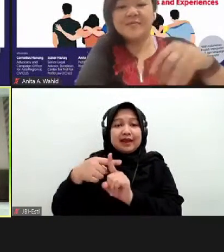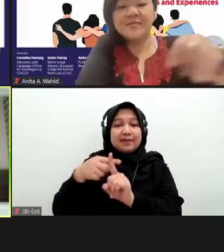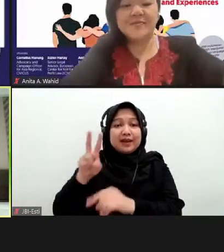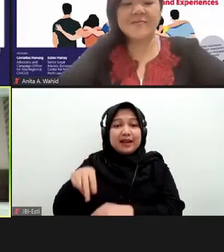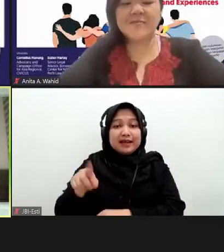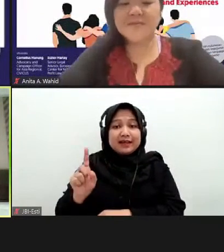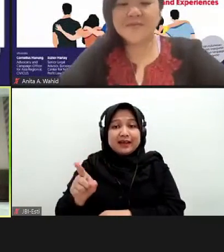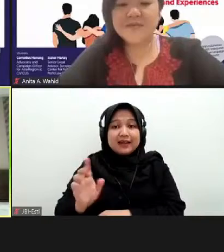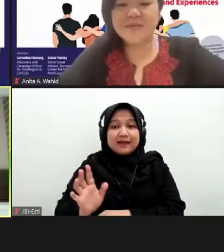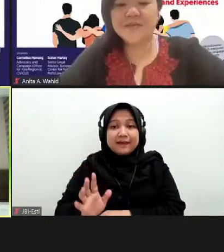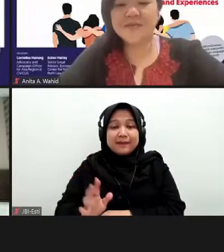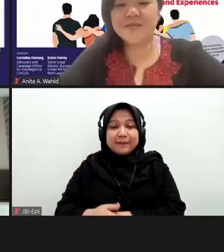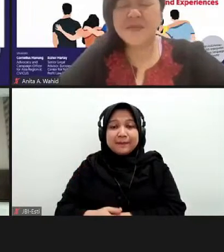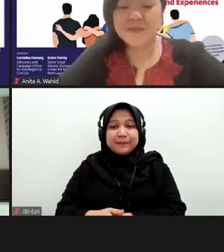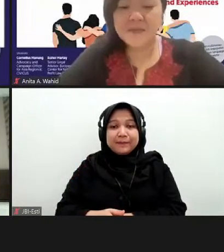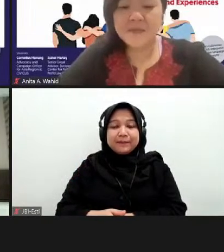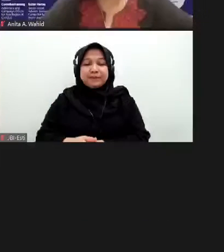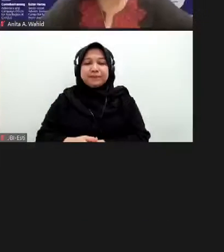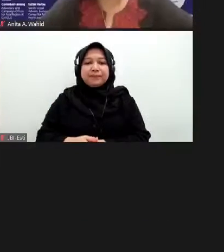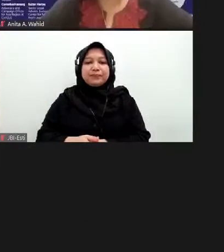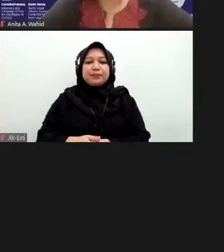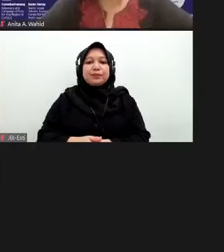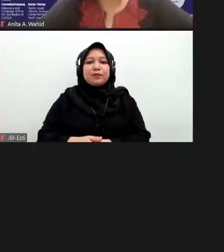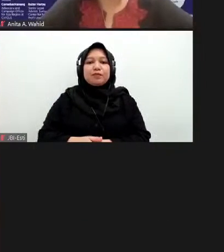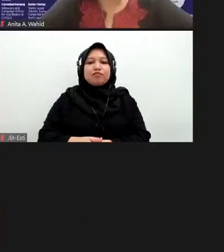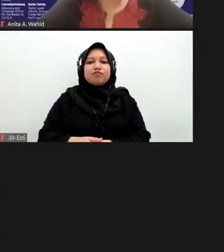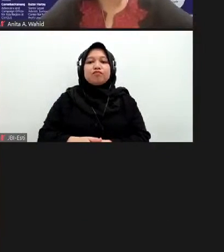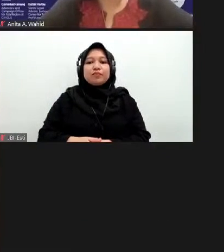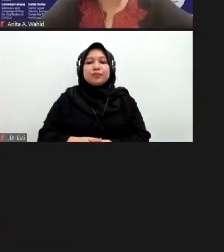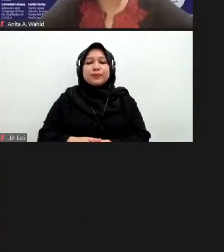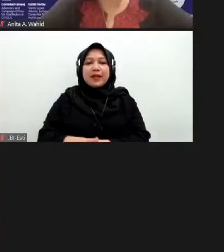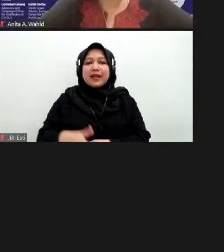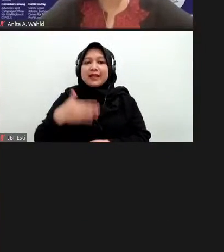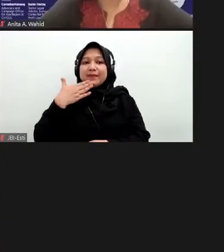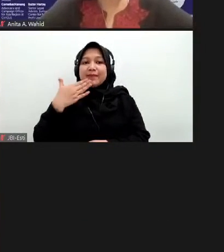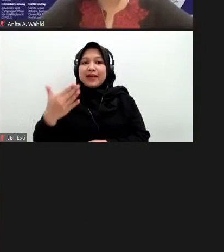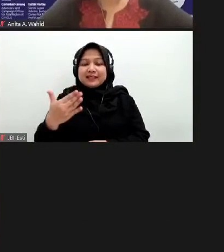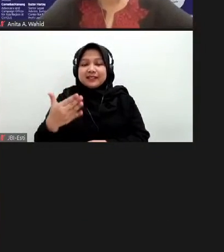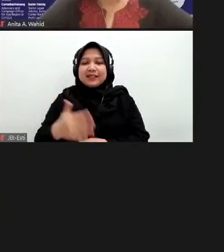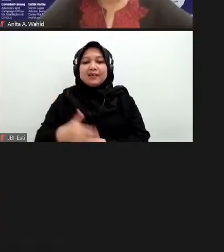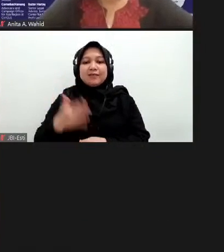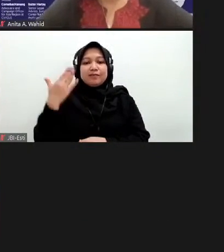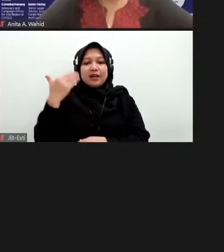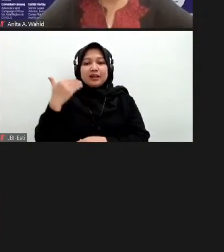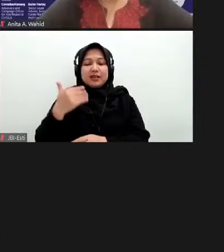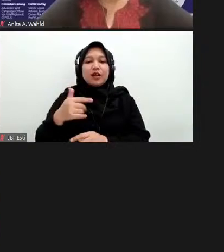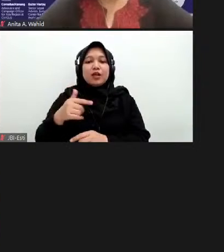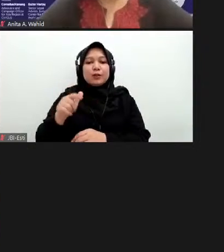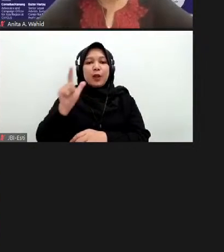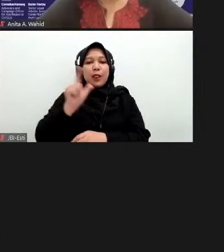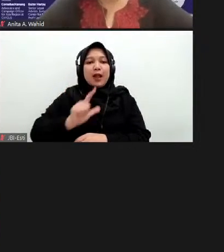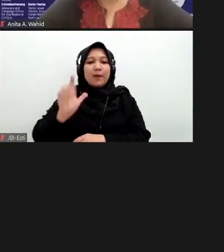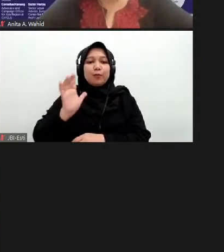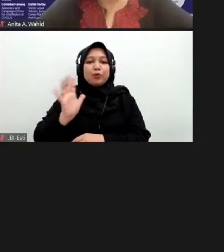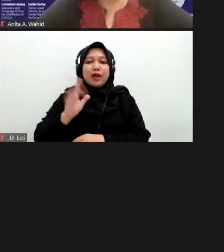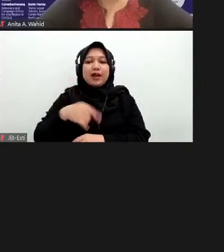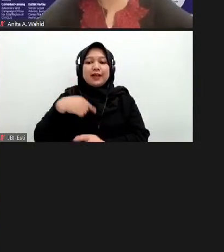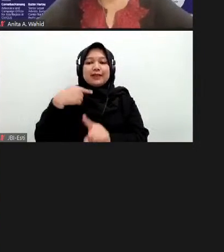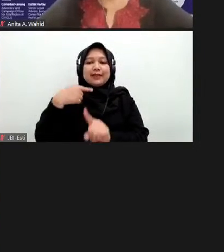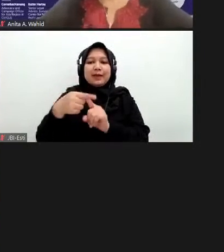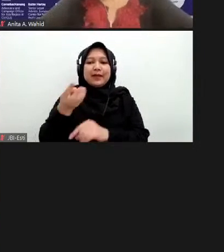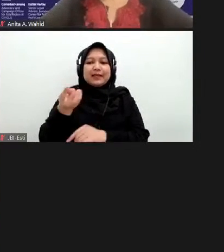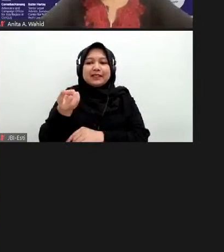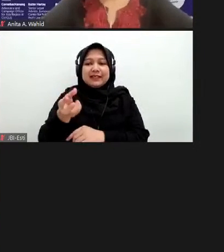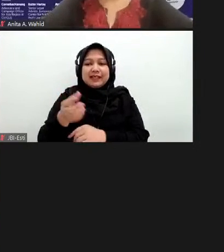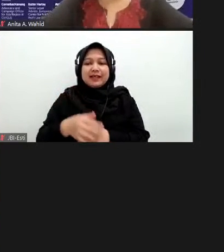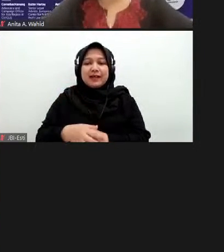any additional comment upon the questions? Thank you so much, Mr. Hanung and Miss Anita have a complete answer.